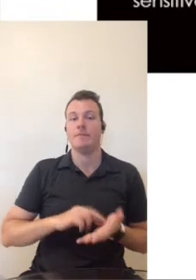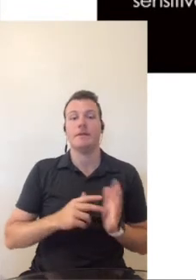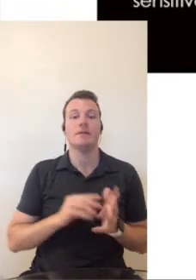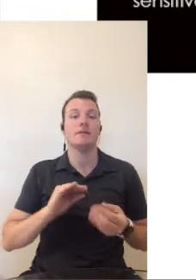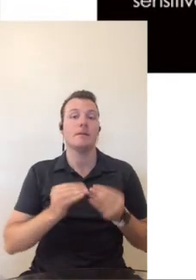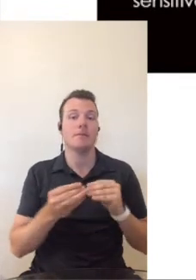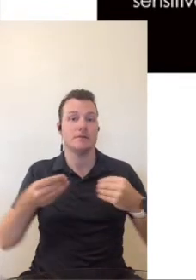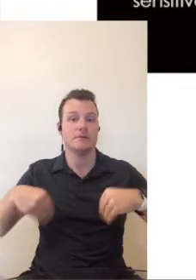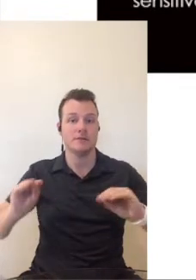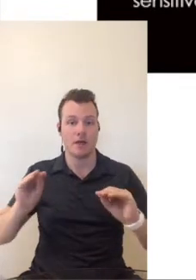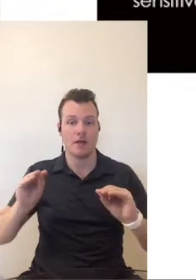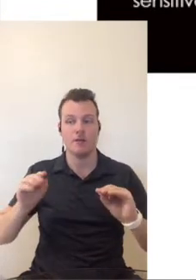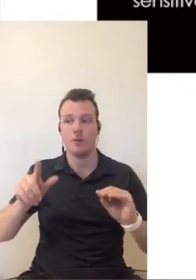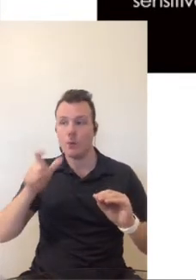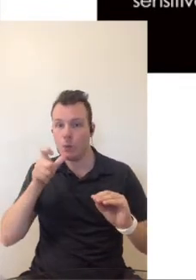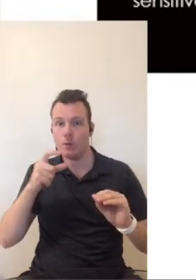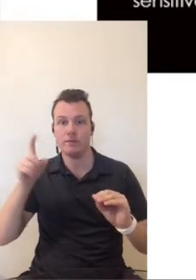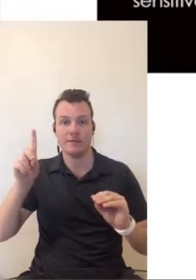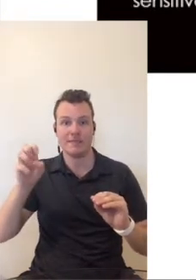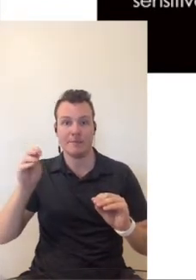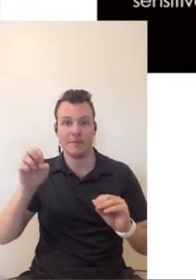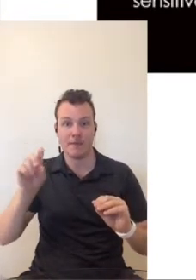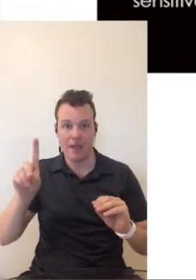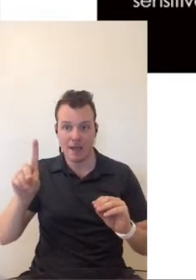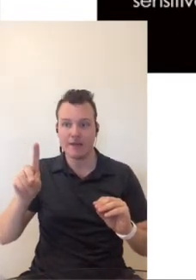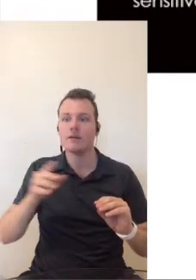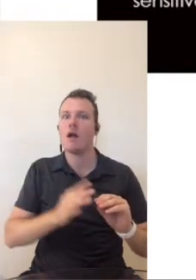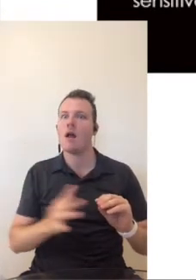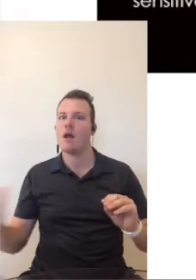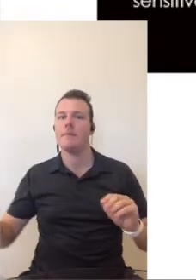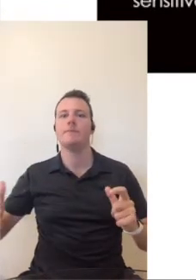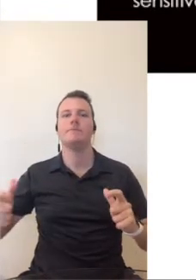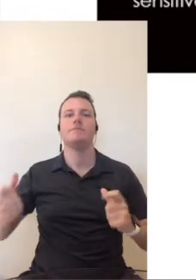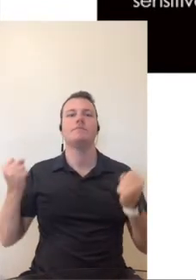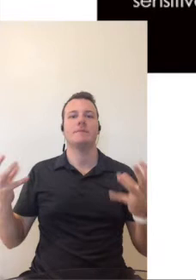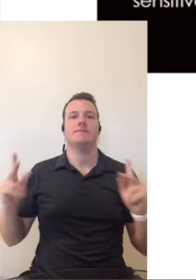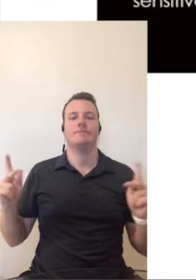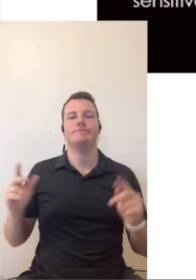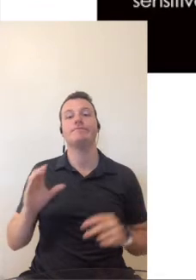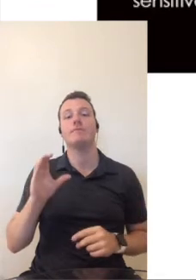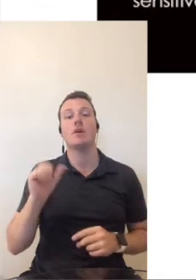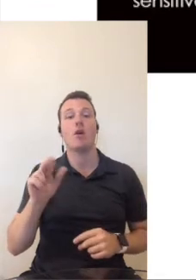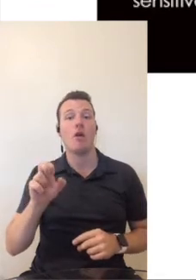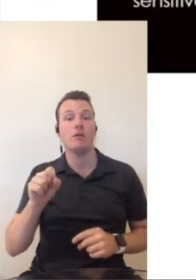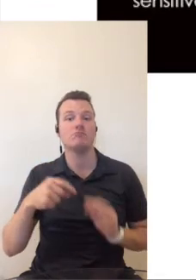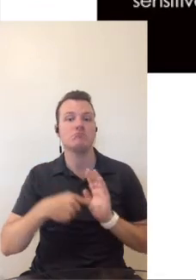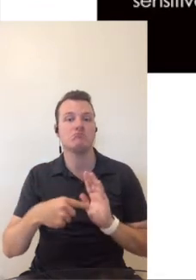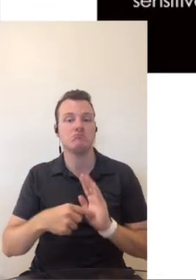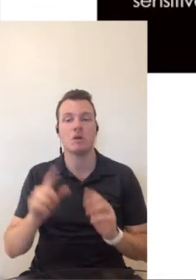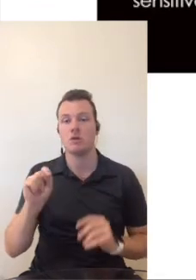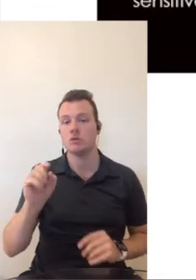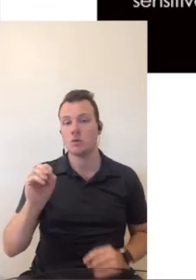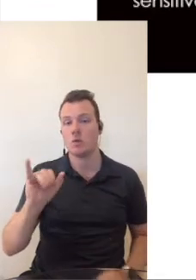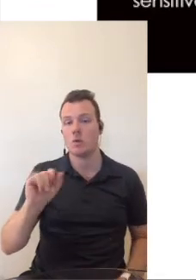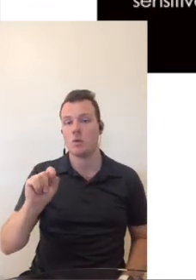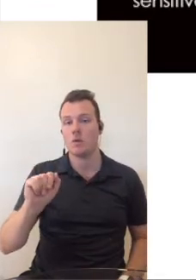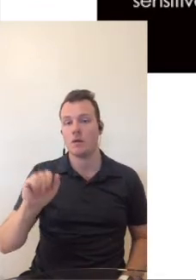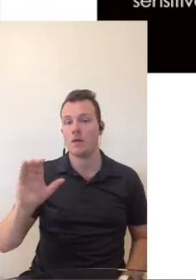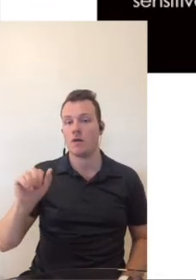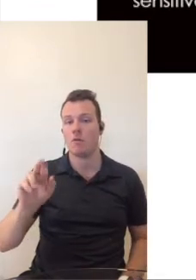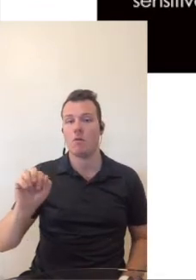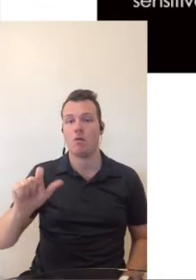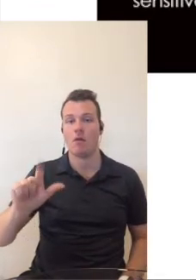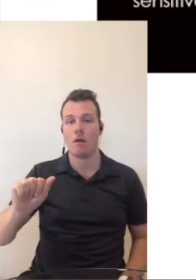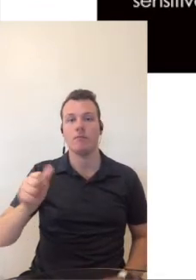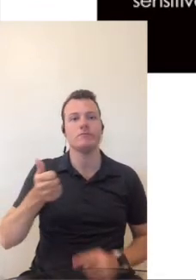quantity demanded. So since we're talking about cars, an example might be the Toyota Corolla. The Toyota